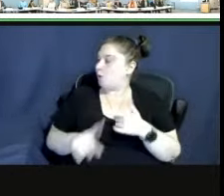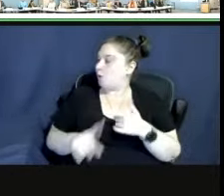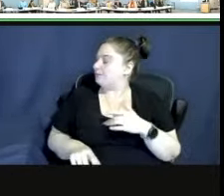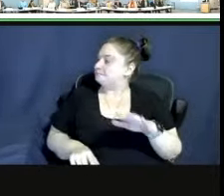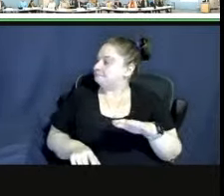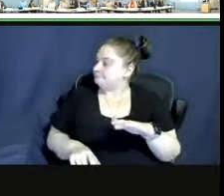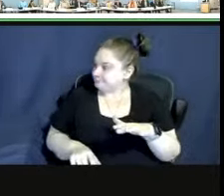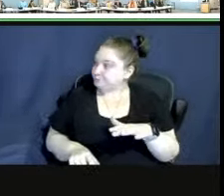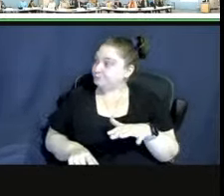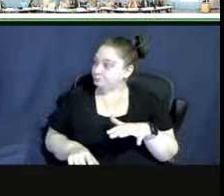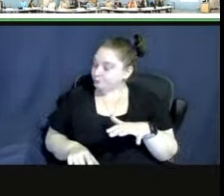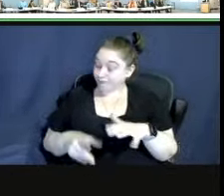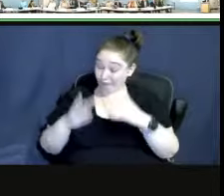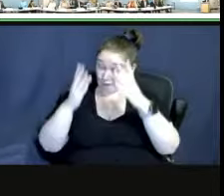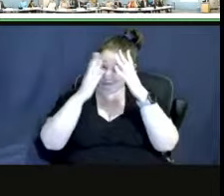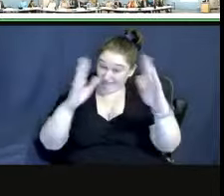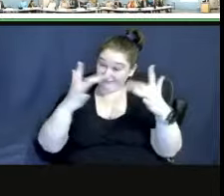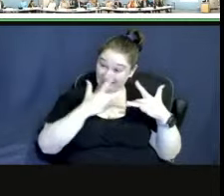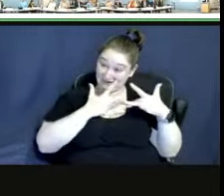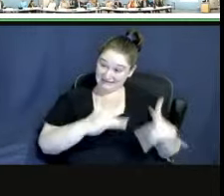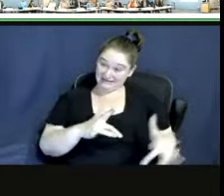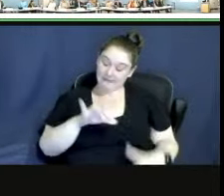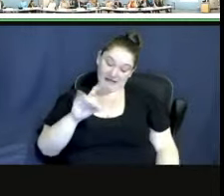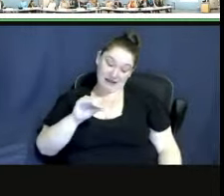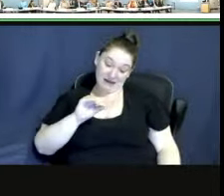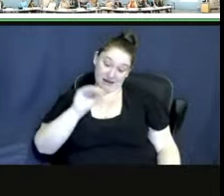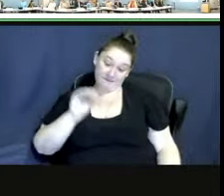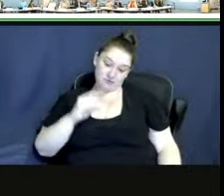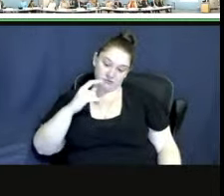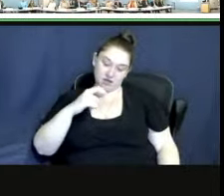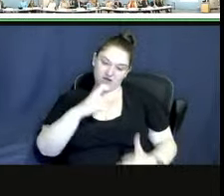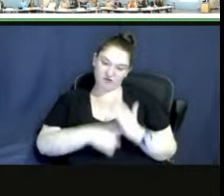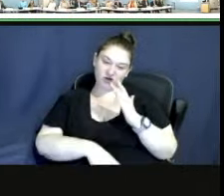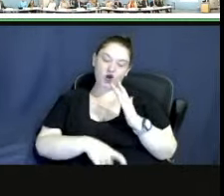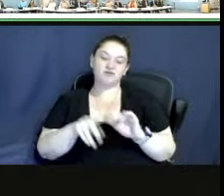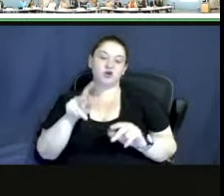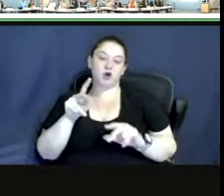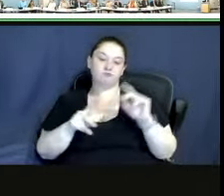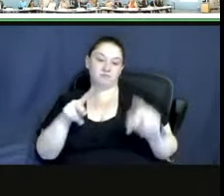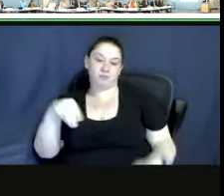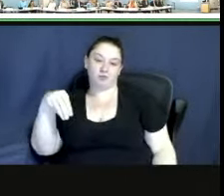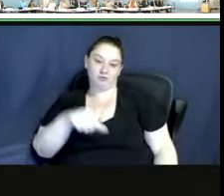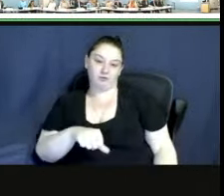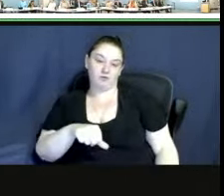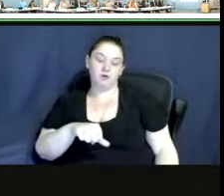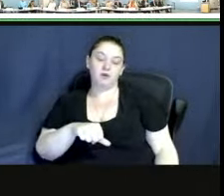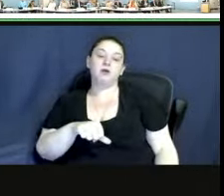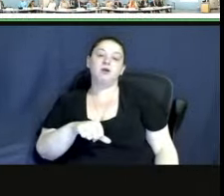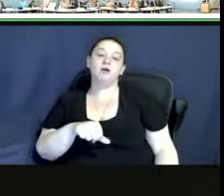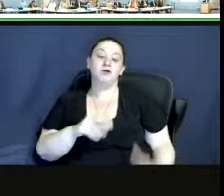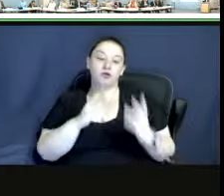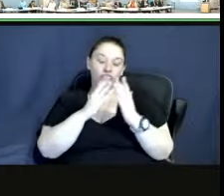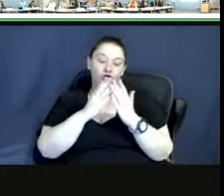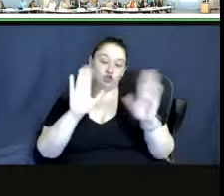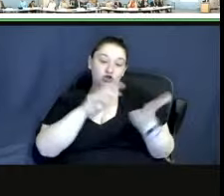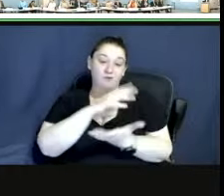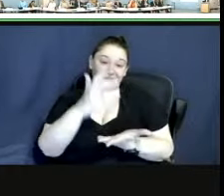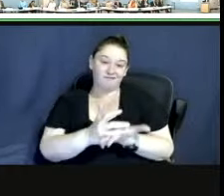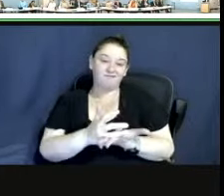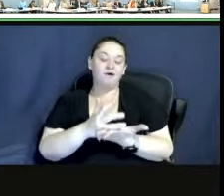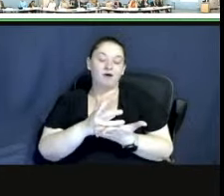generally, 80% of our costs are people. So in the general fund, you're providing services. Those services are provided by